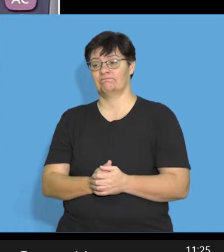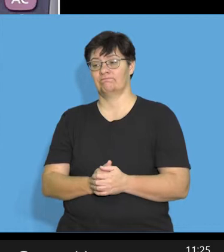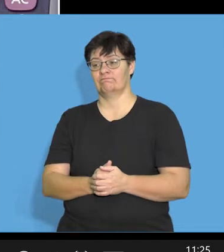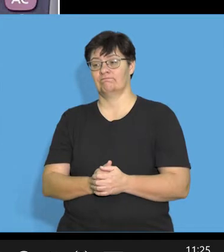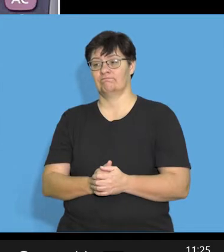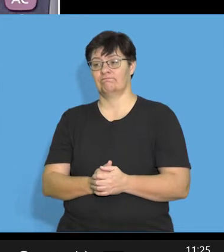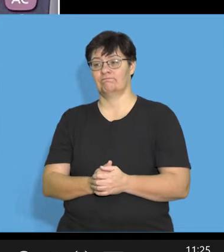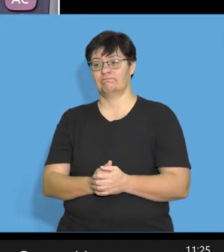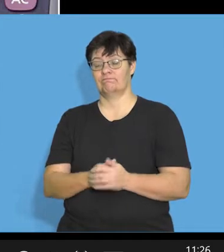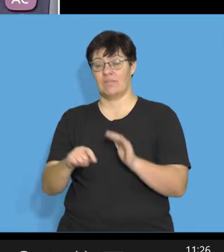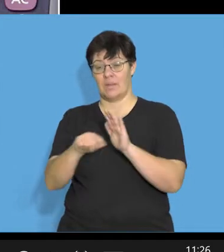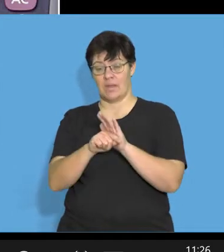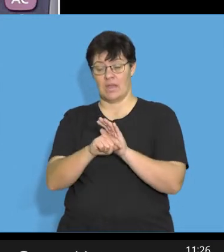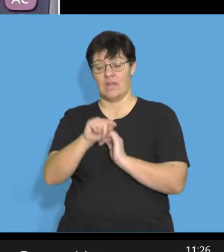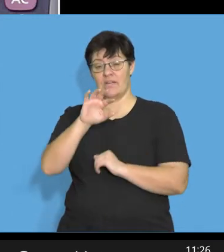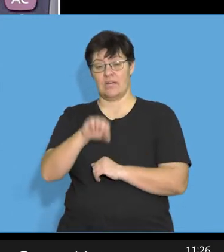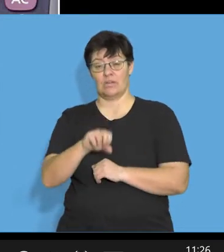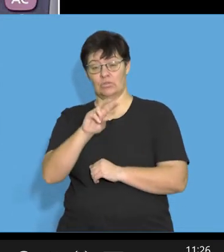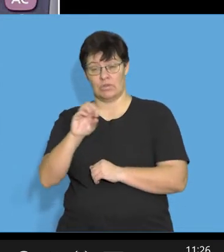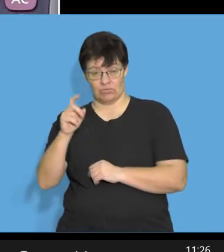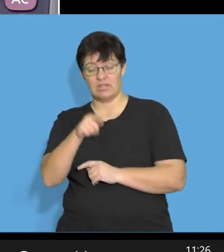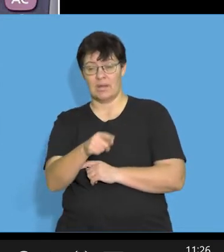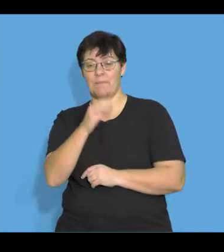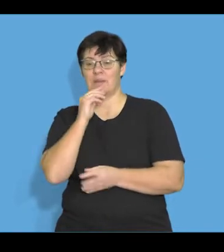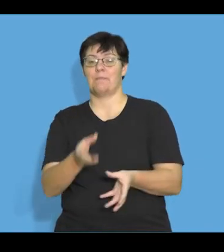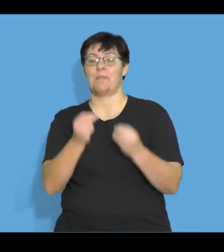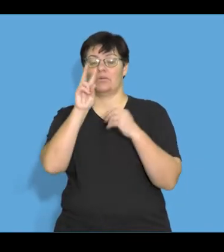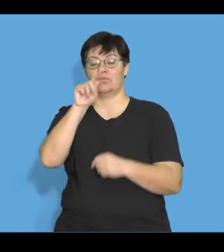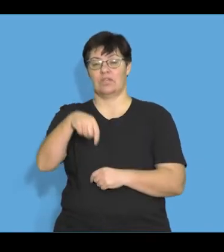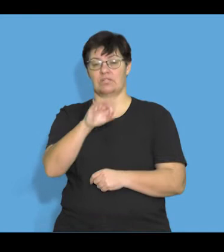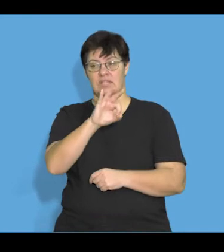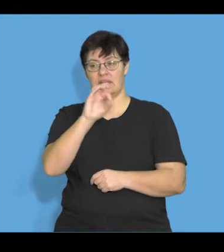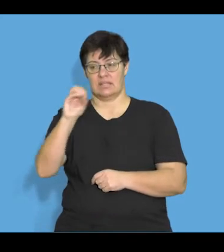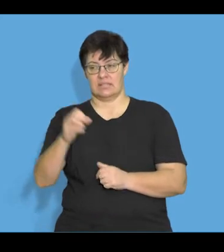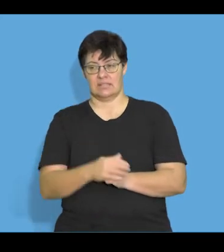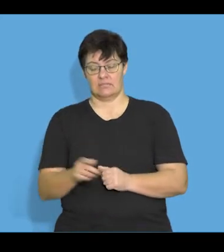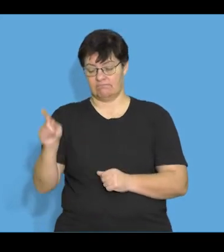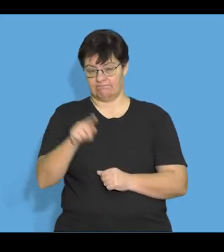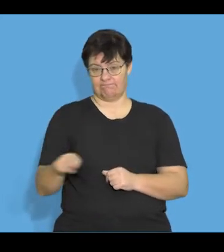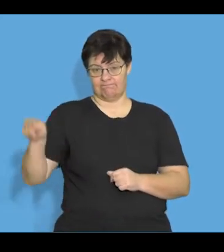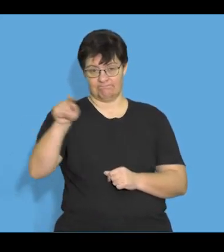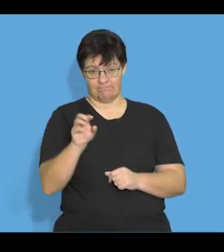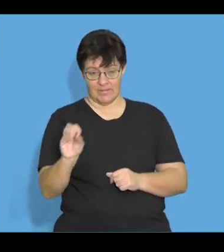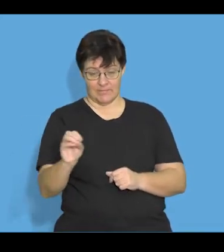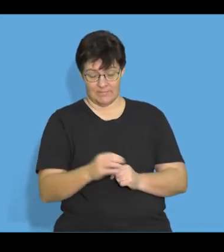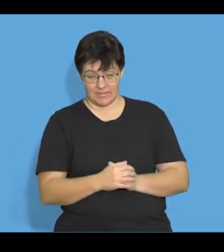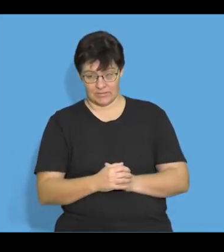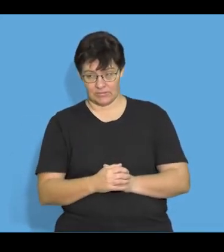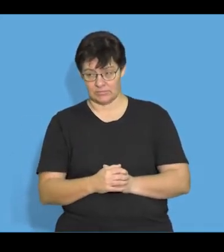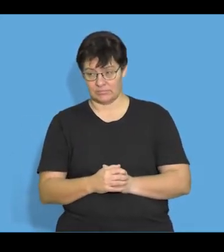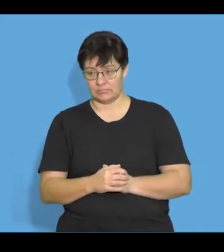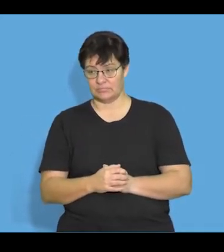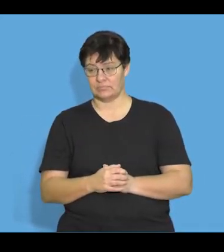2,500 minus the 200 will give you a figure of 2,300. There we go. And that's the calculation,